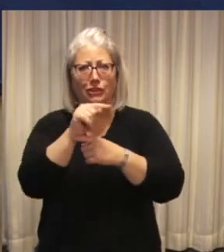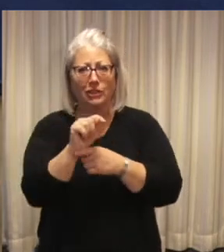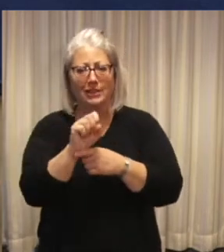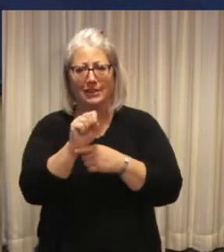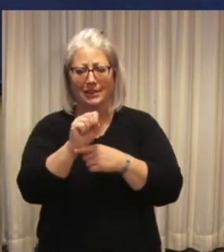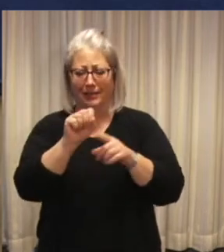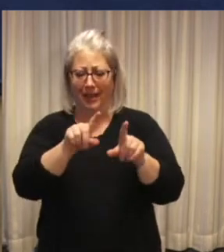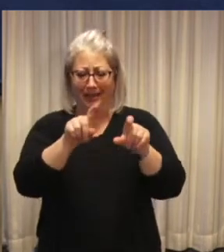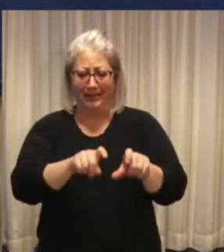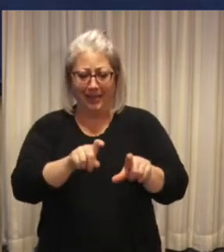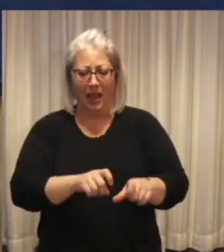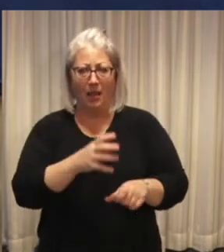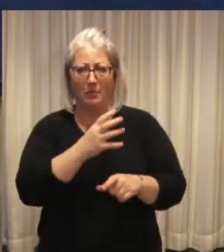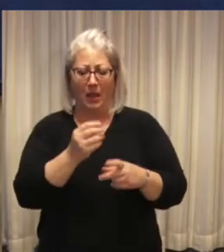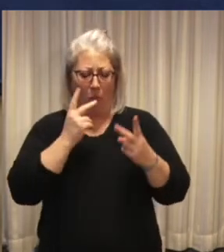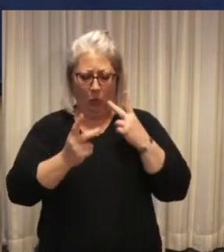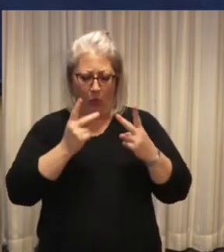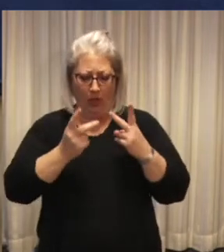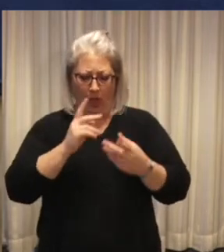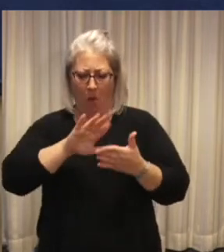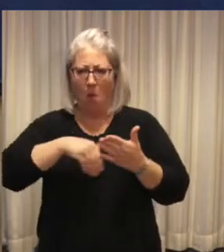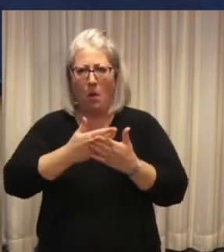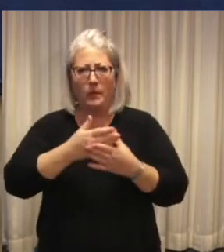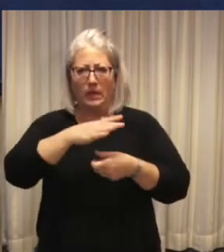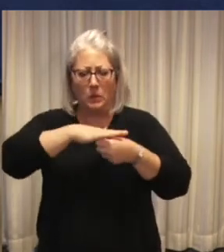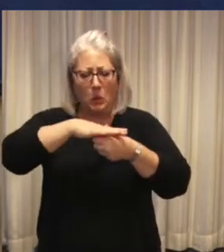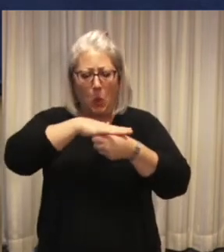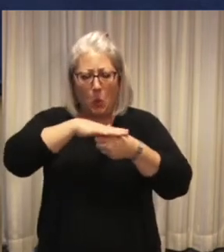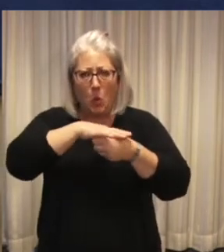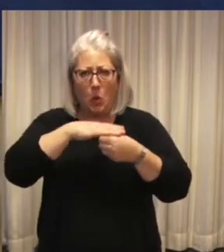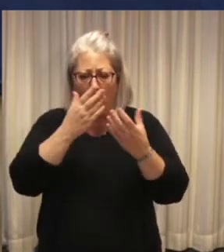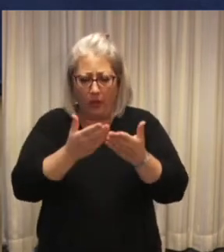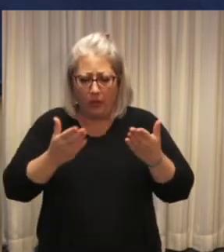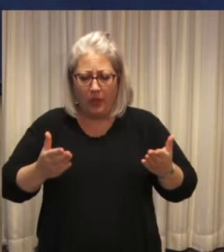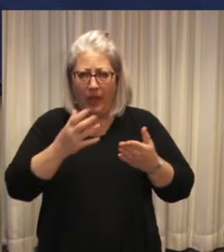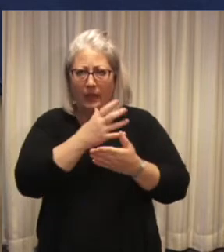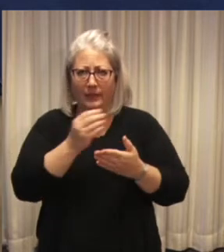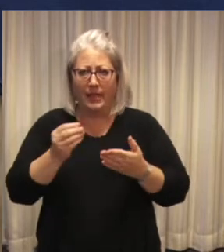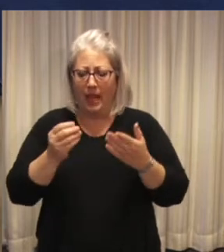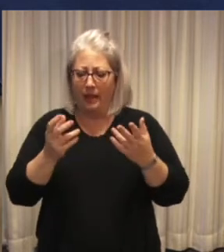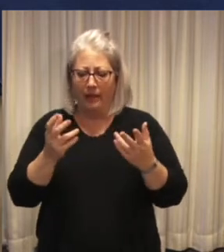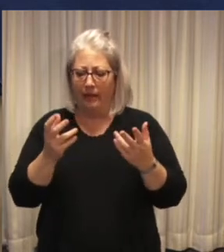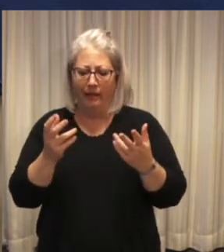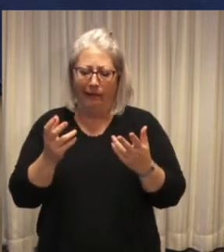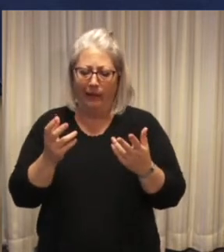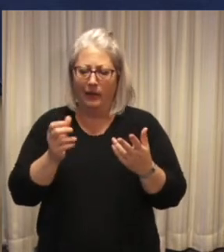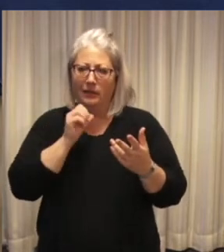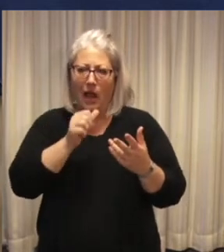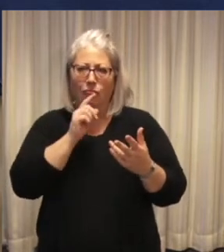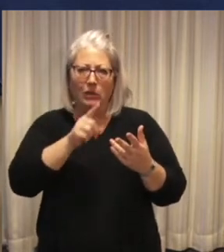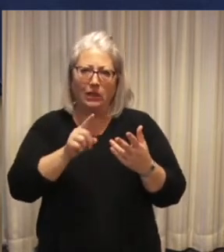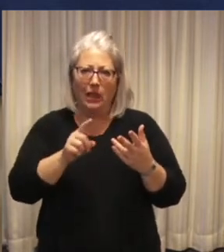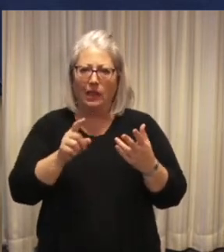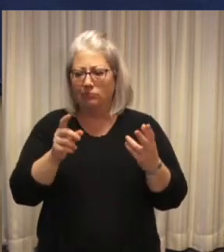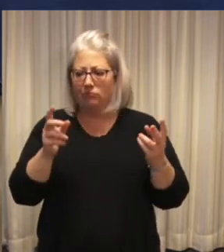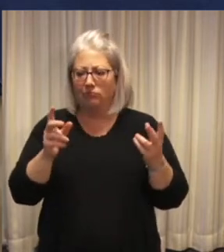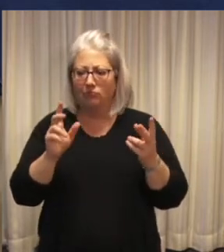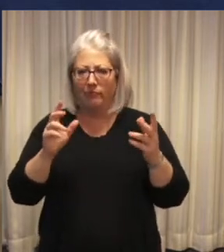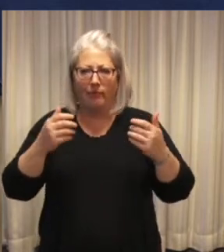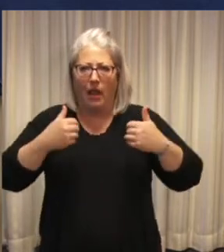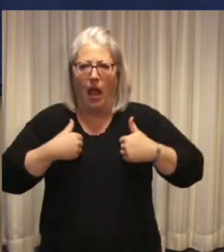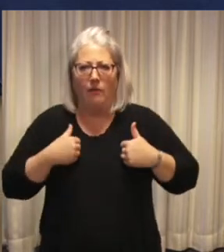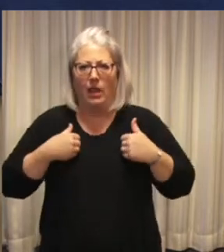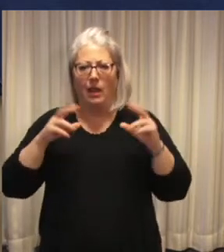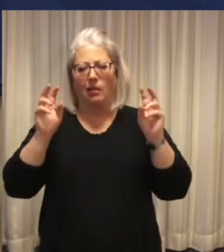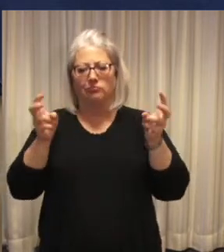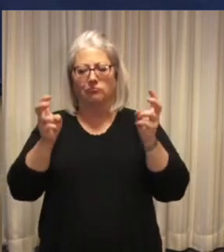a little more at the local measures and the performance of the students in the classroom, and not so much at that kind of exit exam type of thing. So we're working on that,